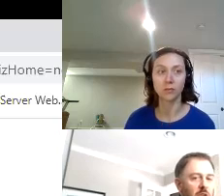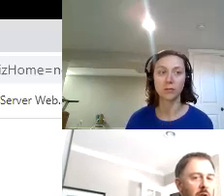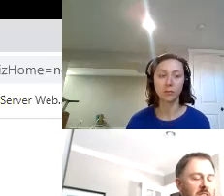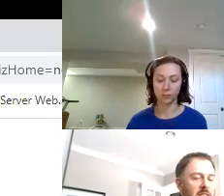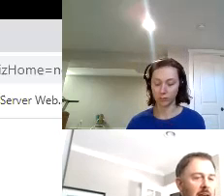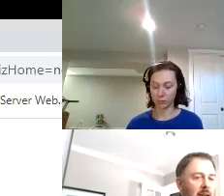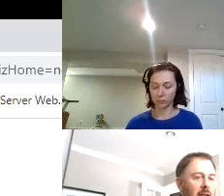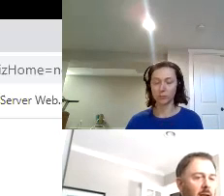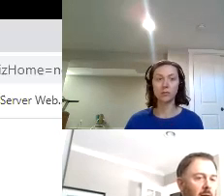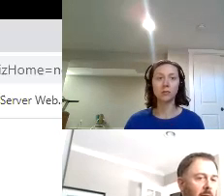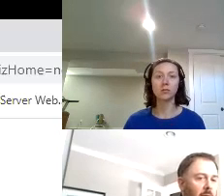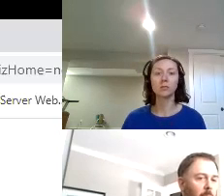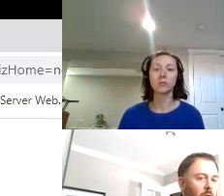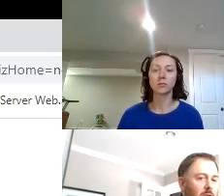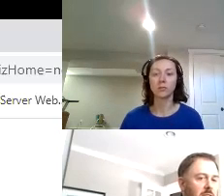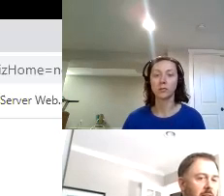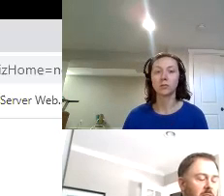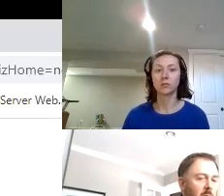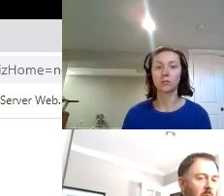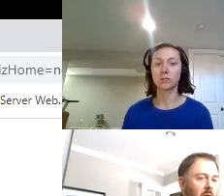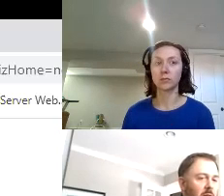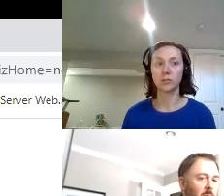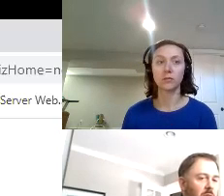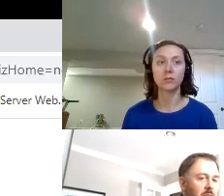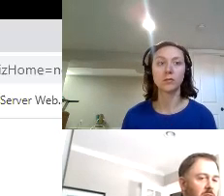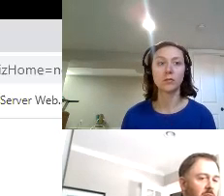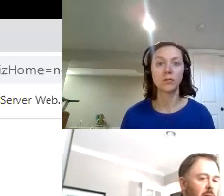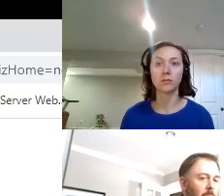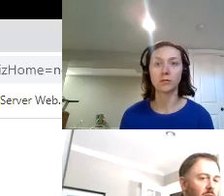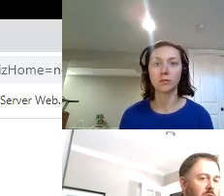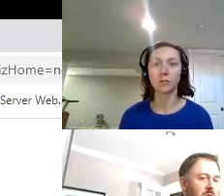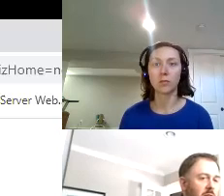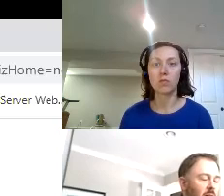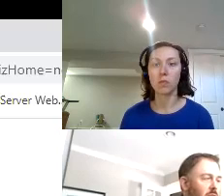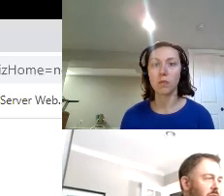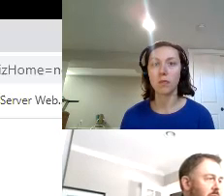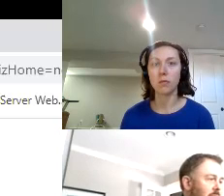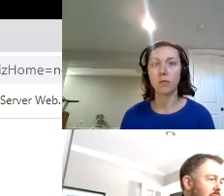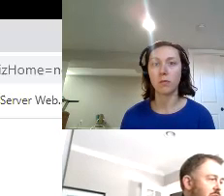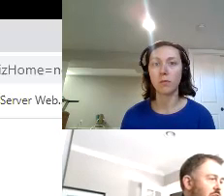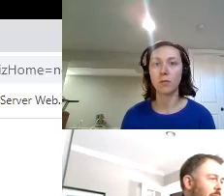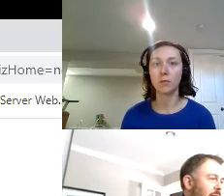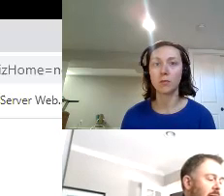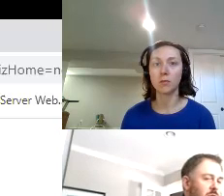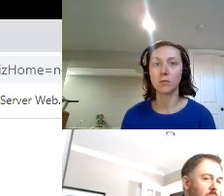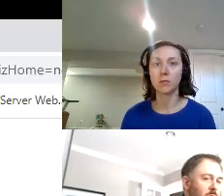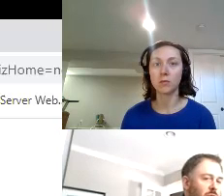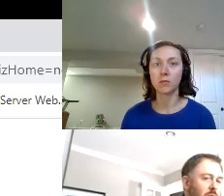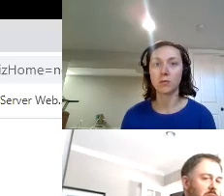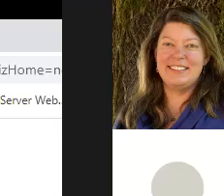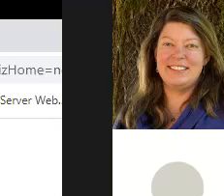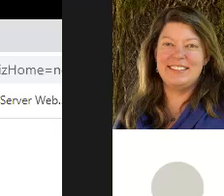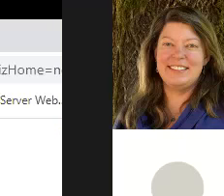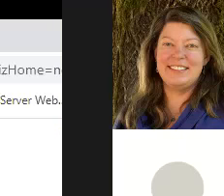on some USDA numbers and some American Communities Survey numbers of to generate a household